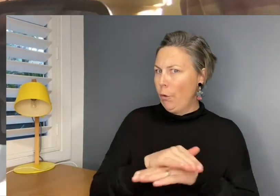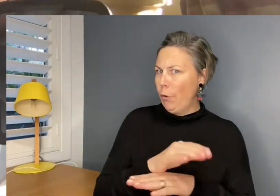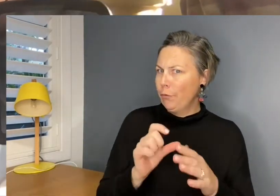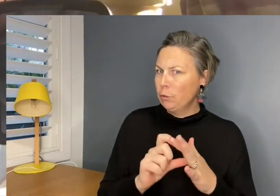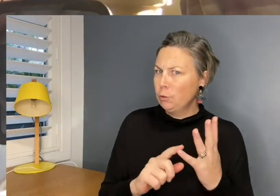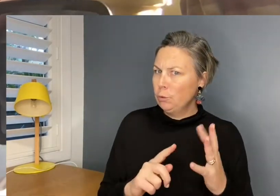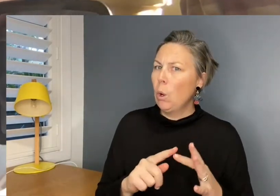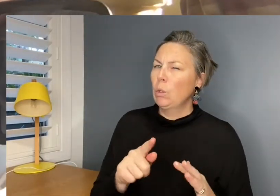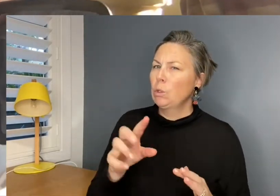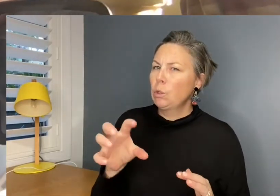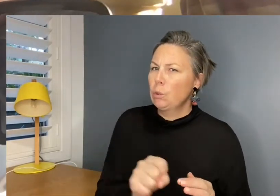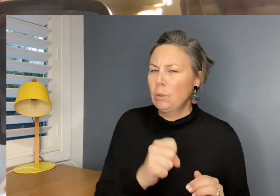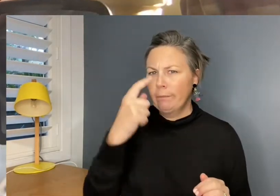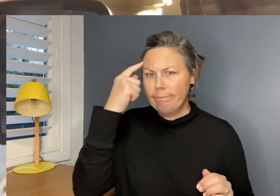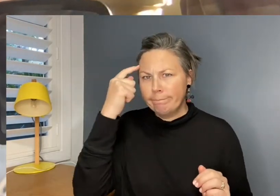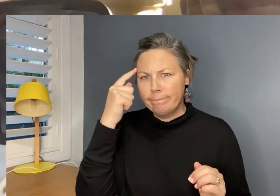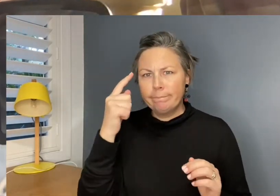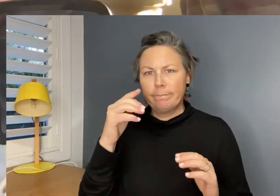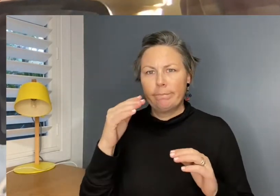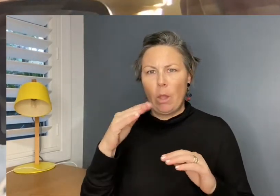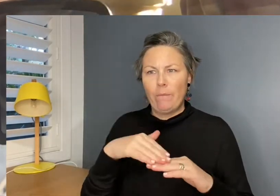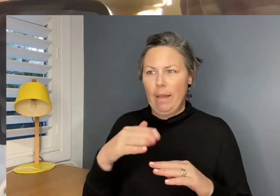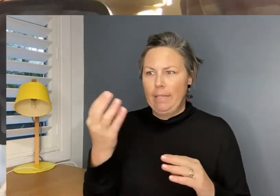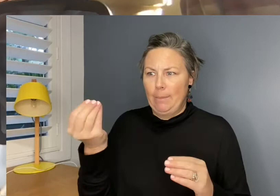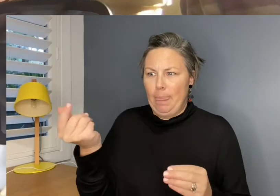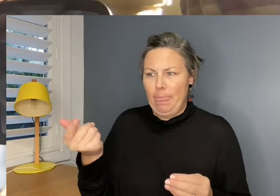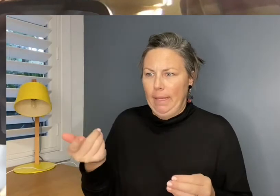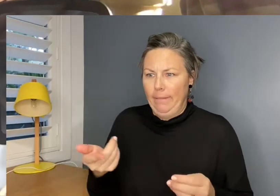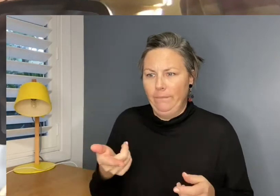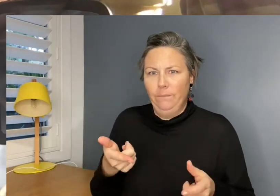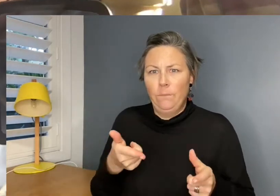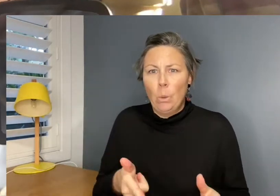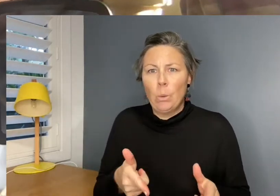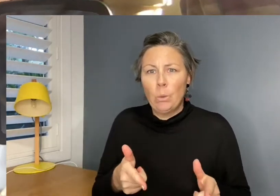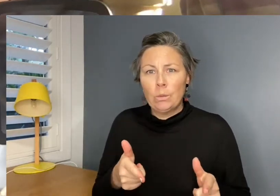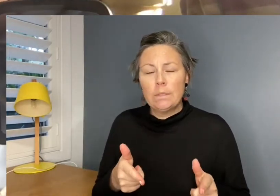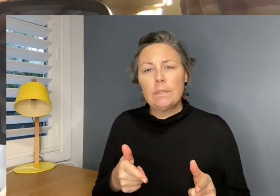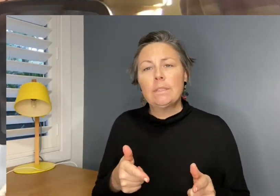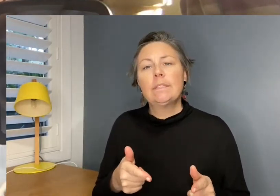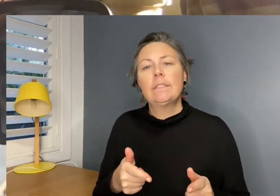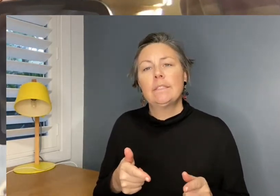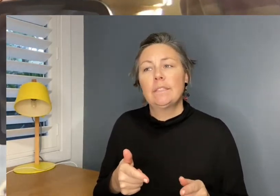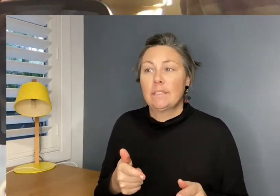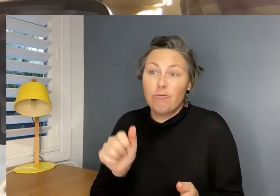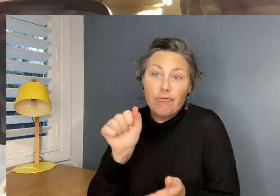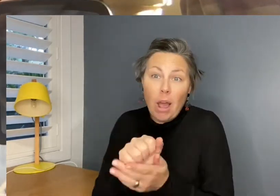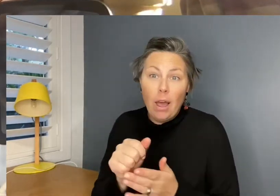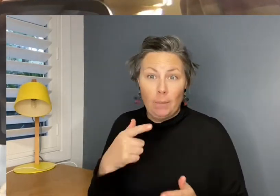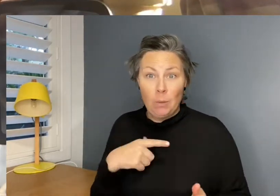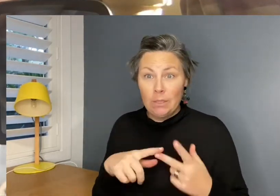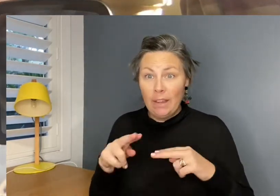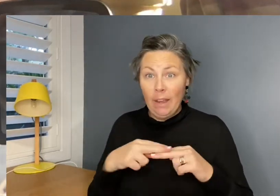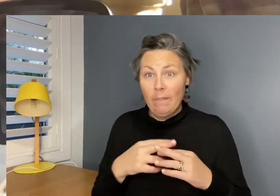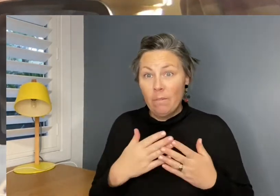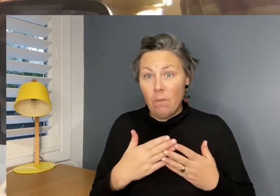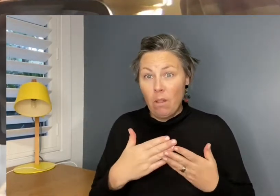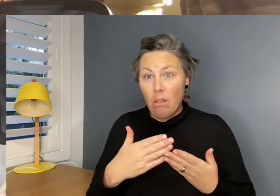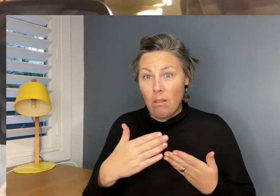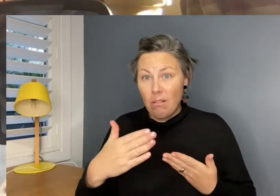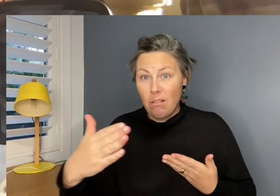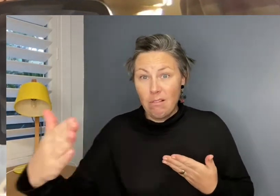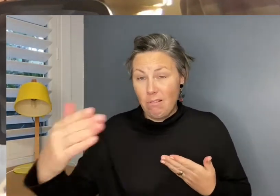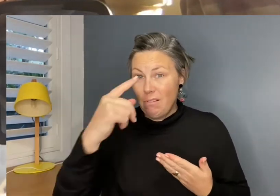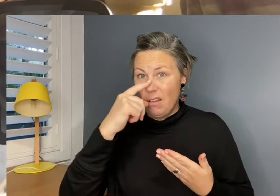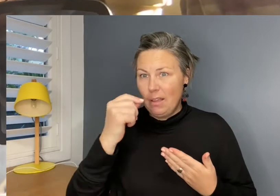that's when you should start to look at intervention. Yeah. And fairly so, because, things can start to go wrong if you leave it